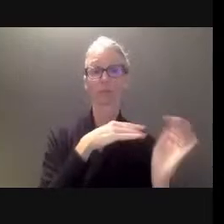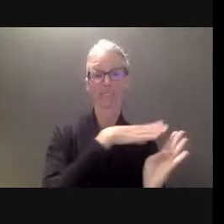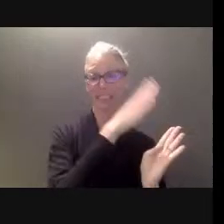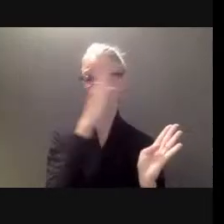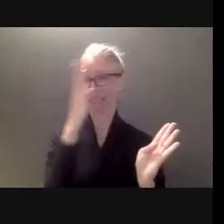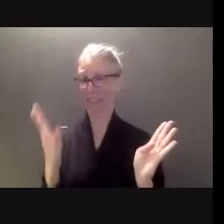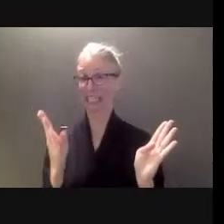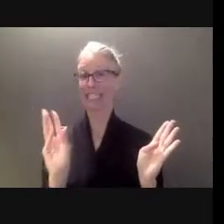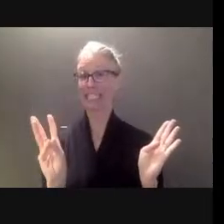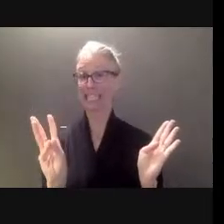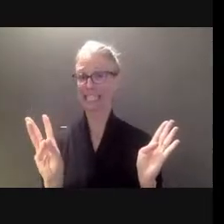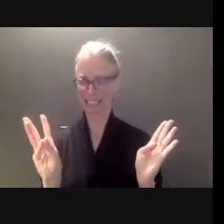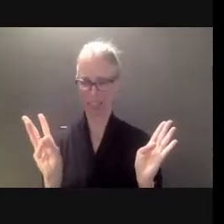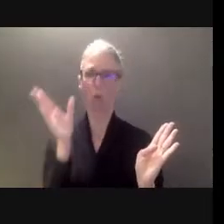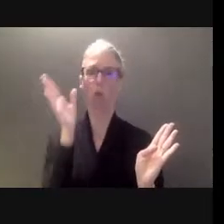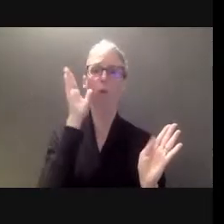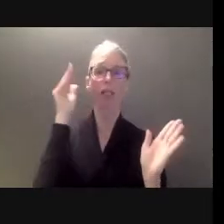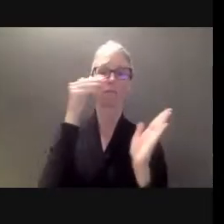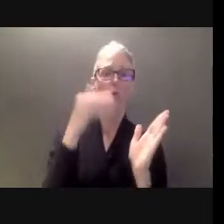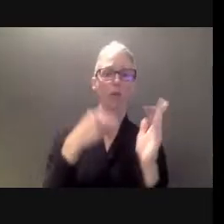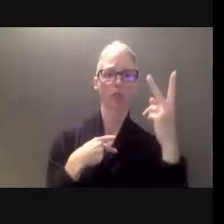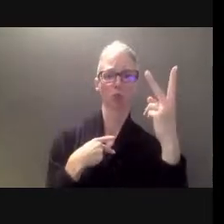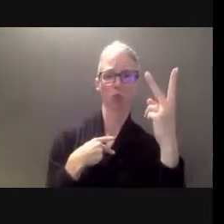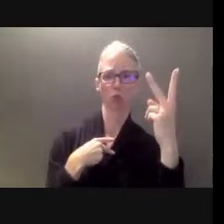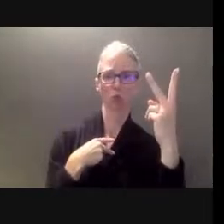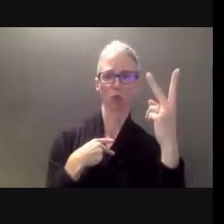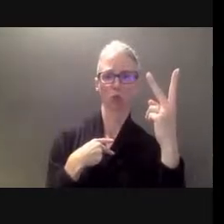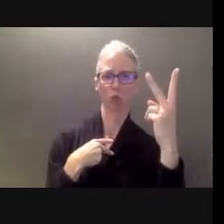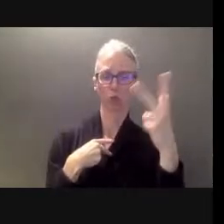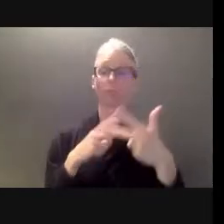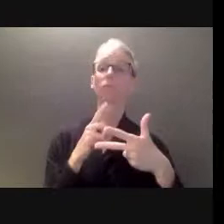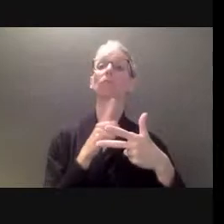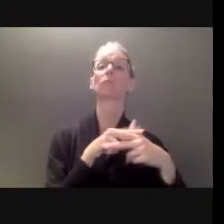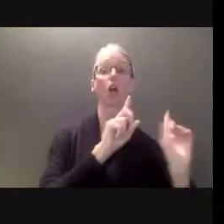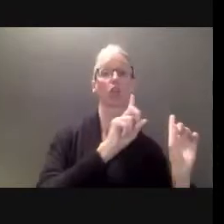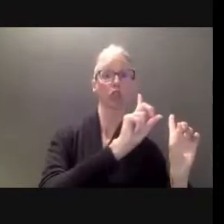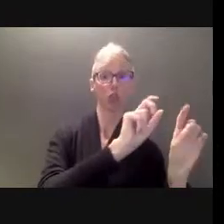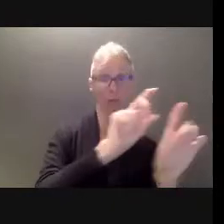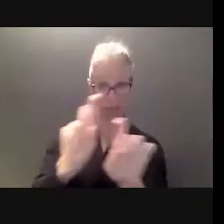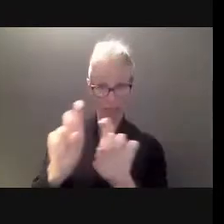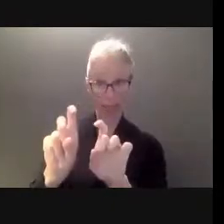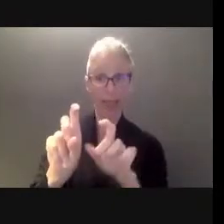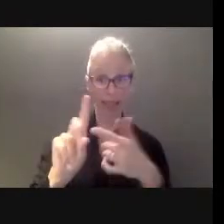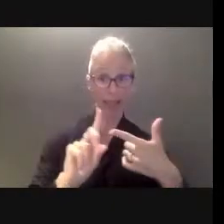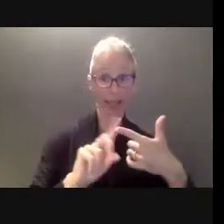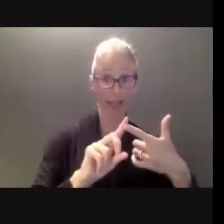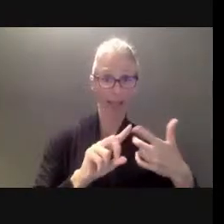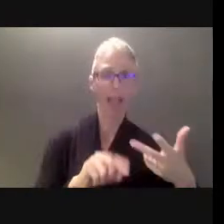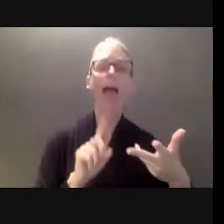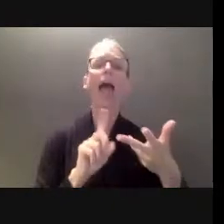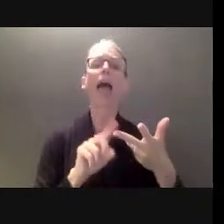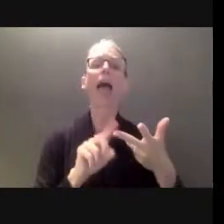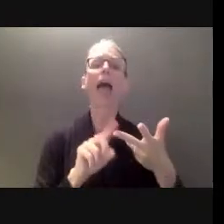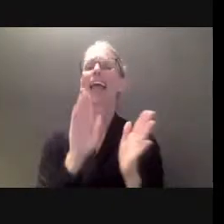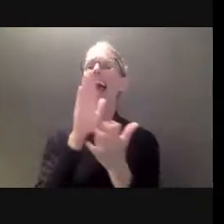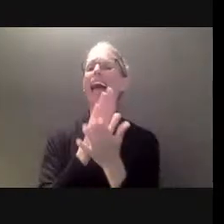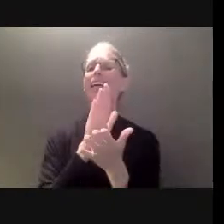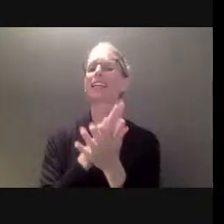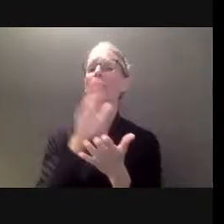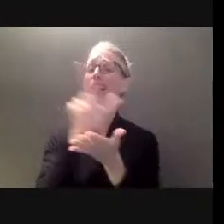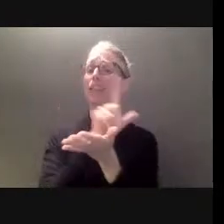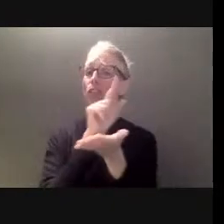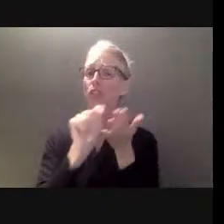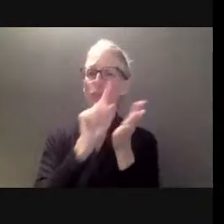we are going to focus on the preliminary findings of our national survey and the review of academic literature and scoping review.